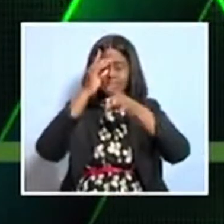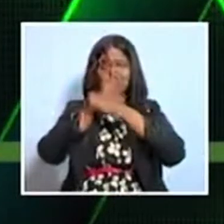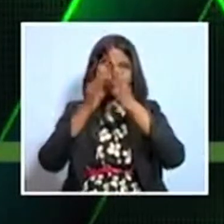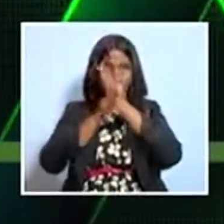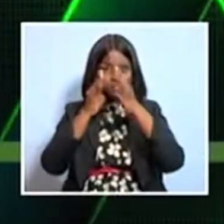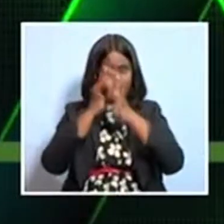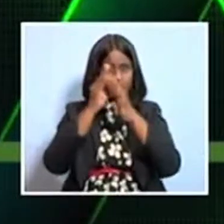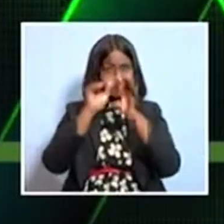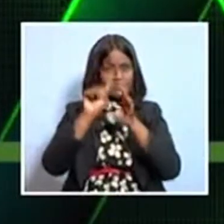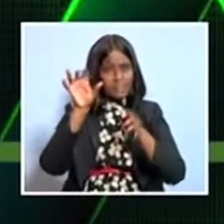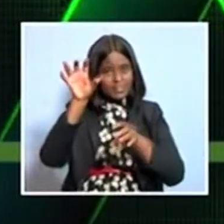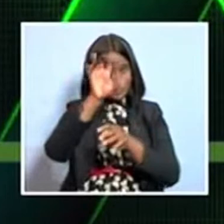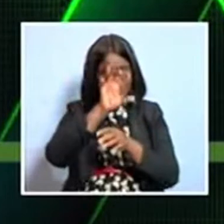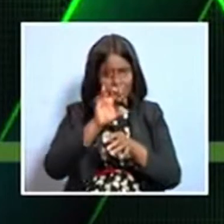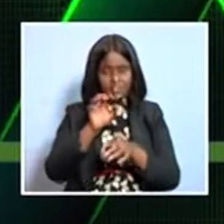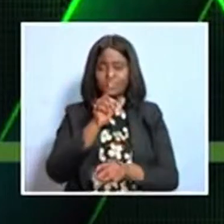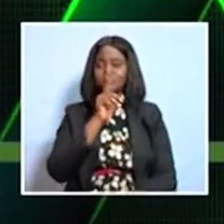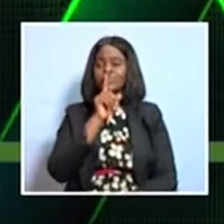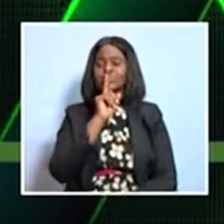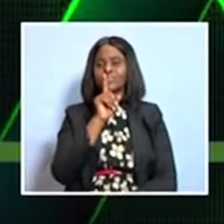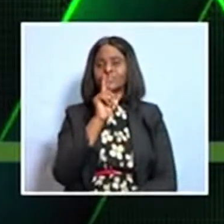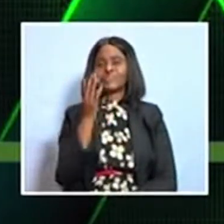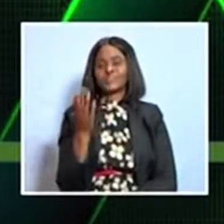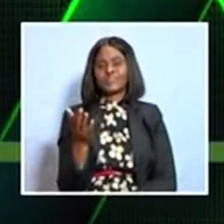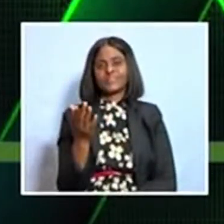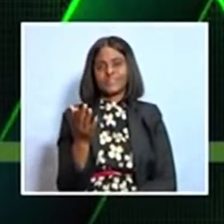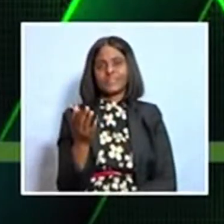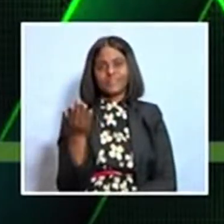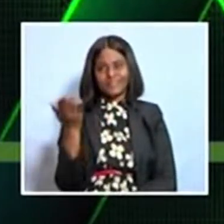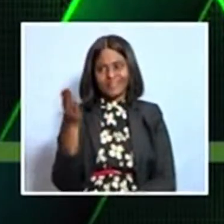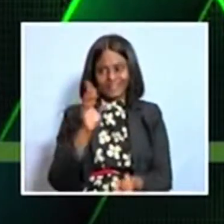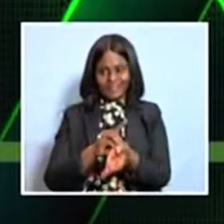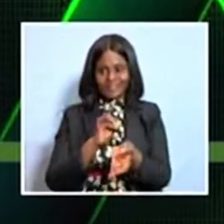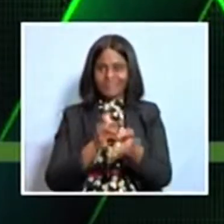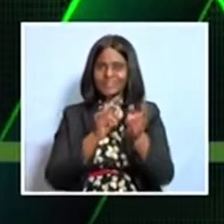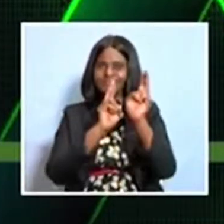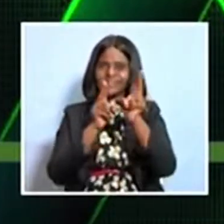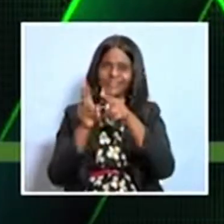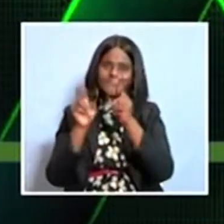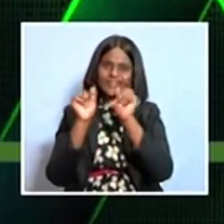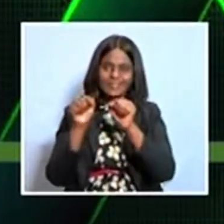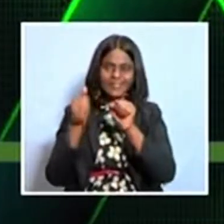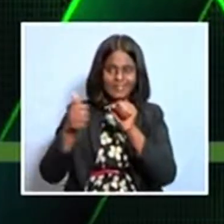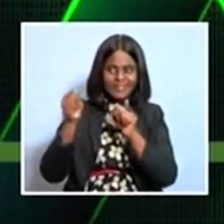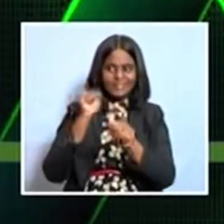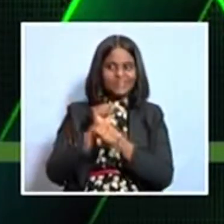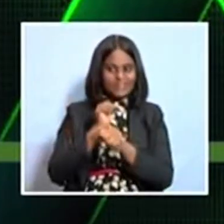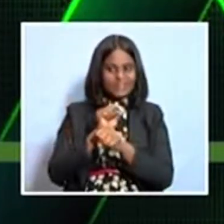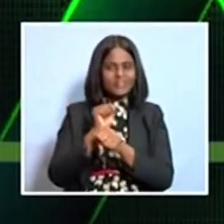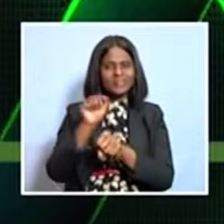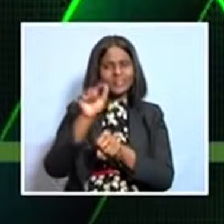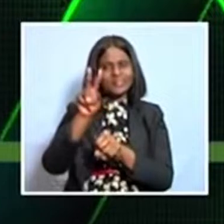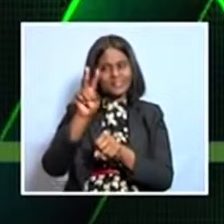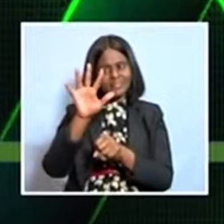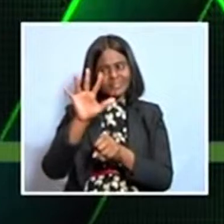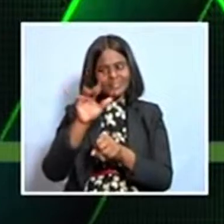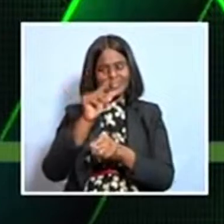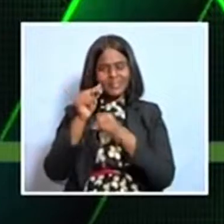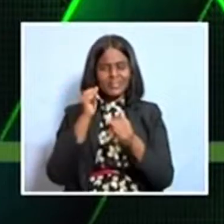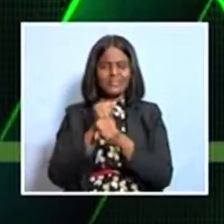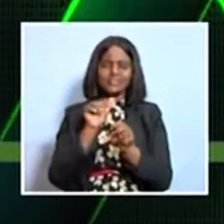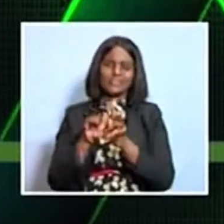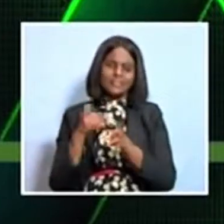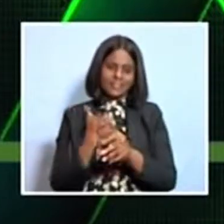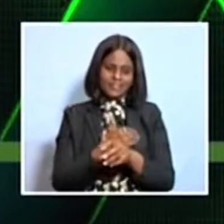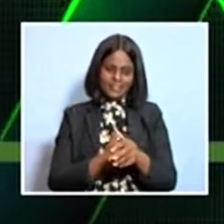skyscrapers in the provinces? I'm sure Doc will be able to respond to that, having spent 25 years in China, and find out